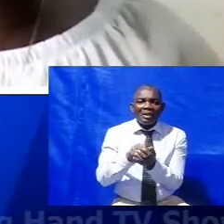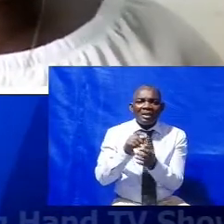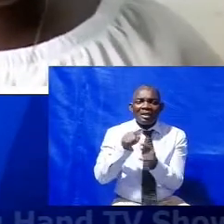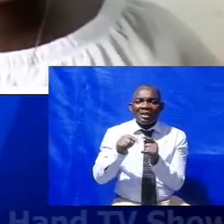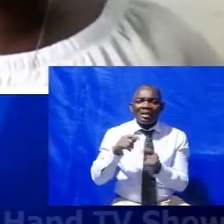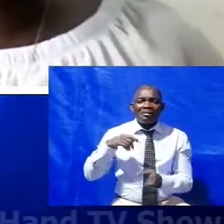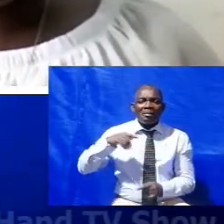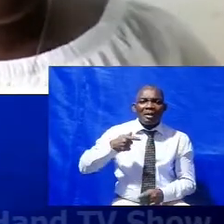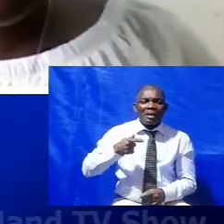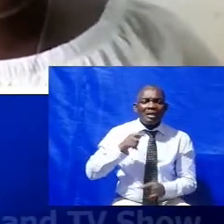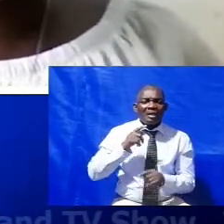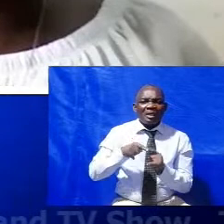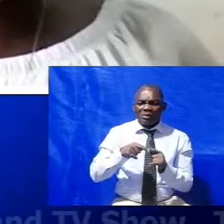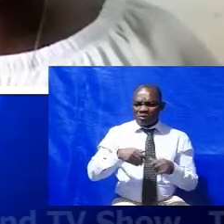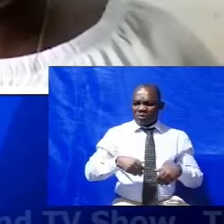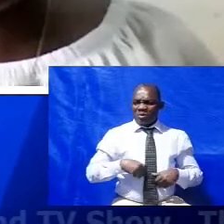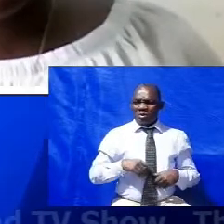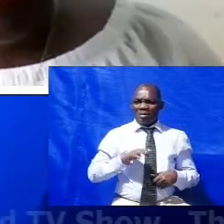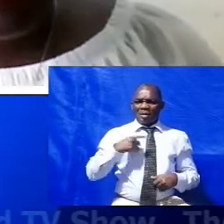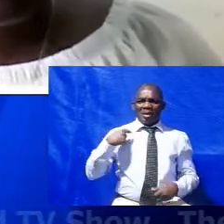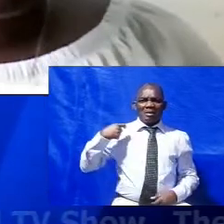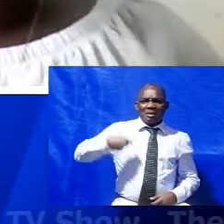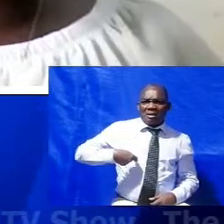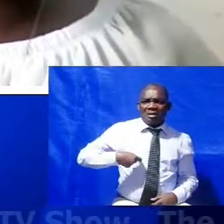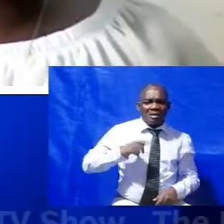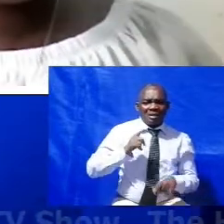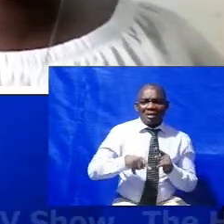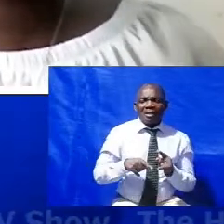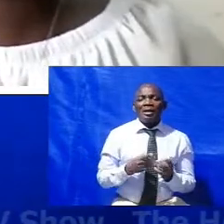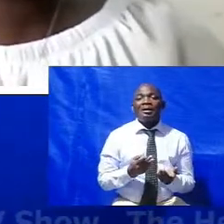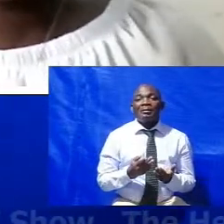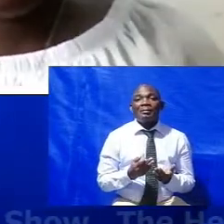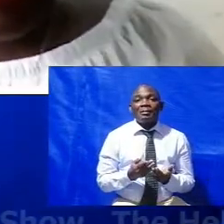you cannot carry a handbag. You're still very young.